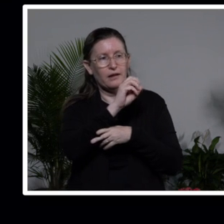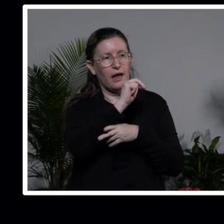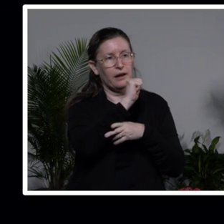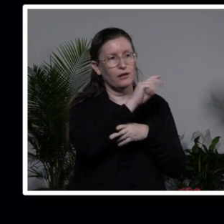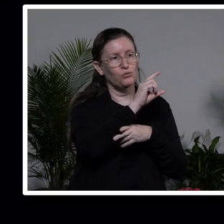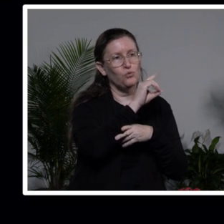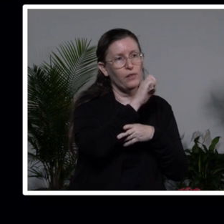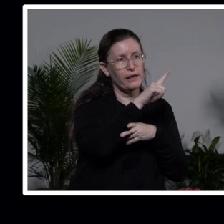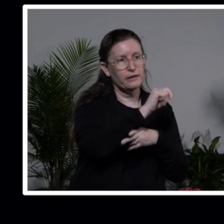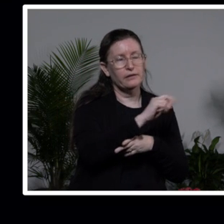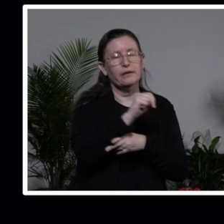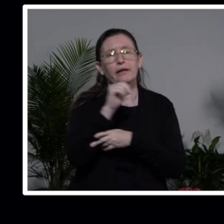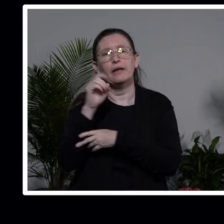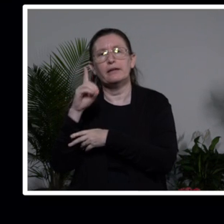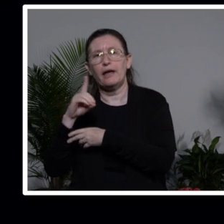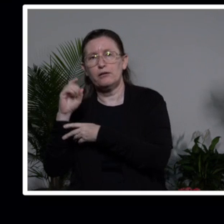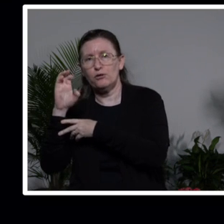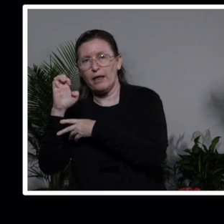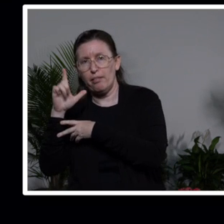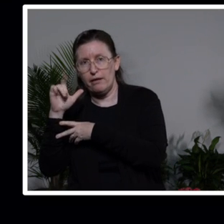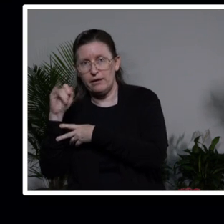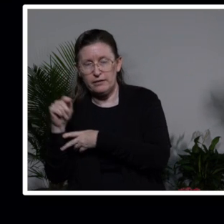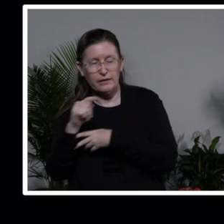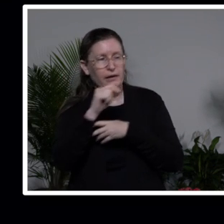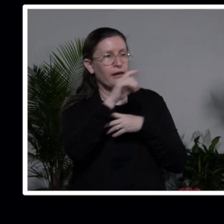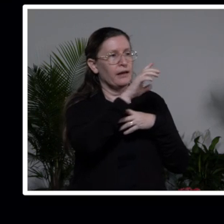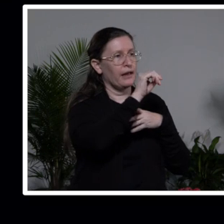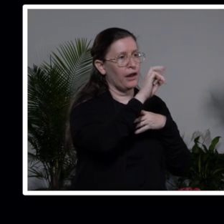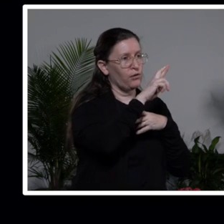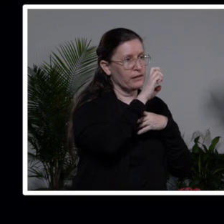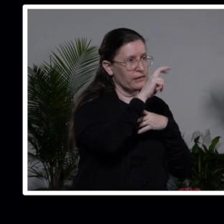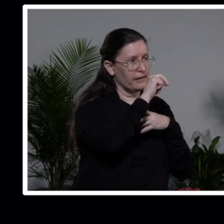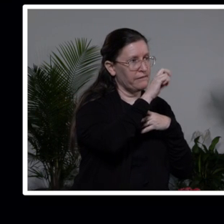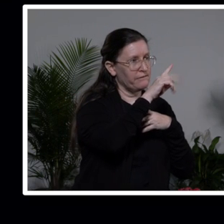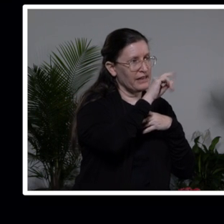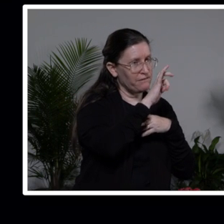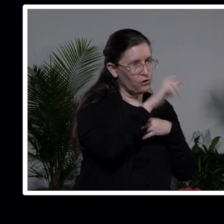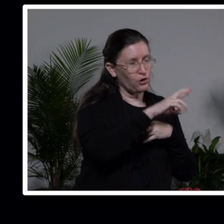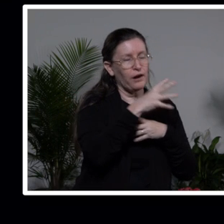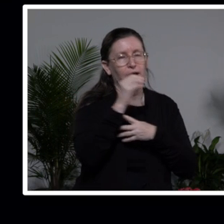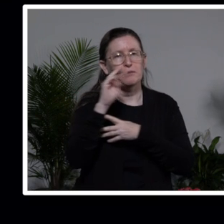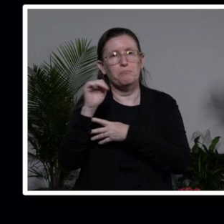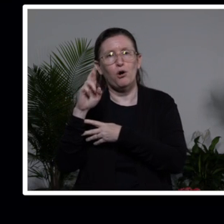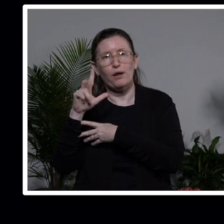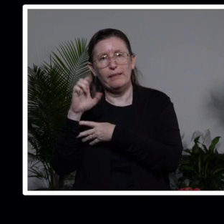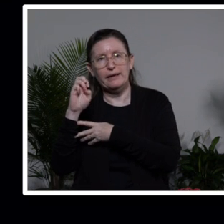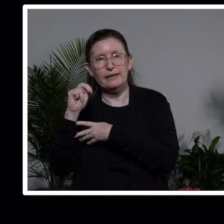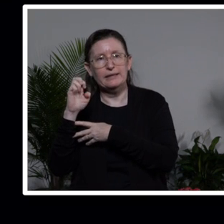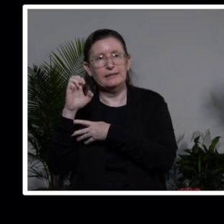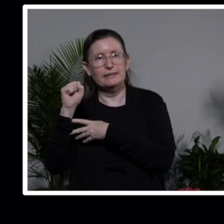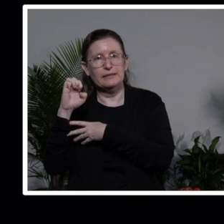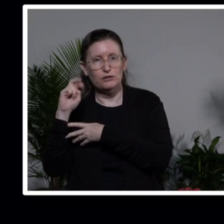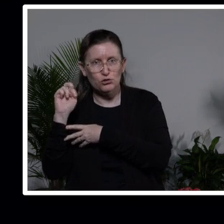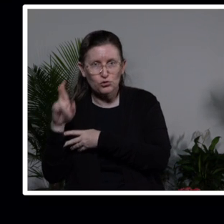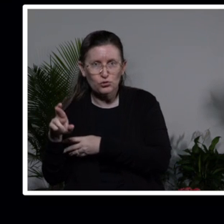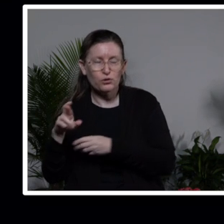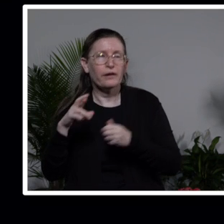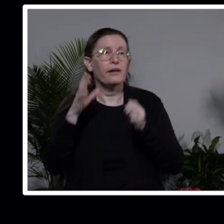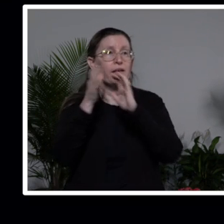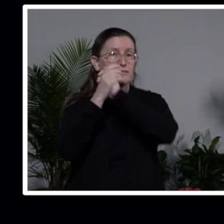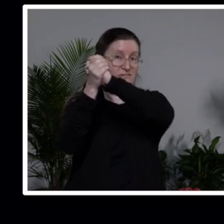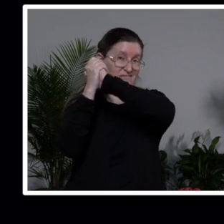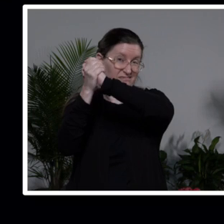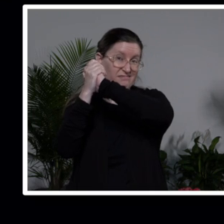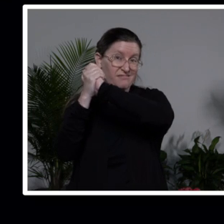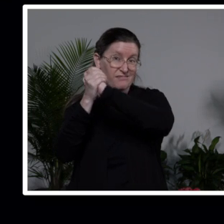Dr. Lynn Elliott, Chris Frankenfield, Dr. Karen Lefevre, and Marlene Zitzer. Congratulations to all of the North High staff